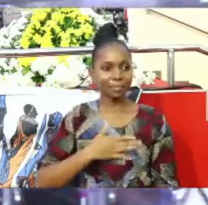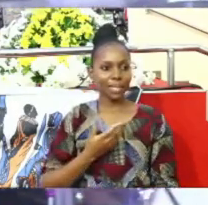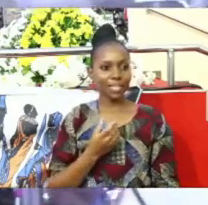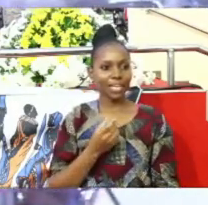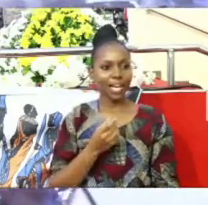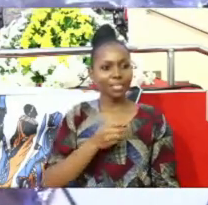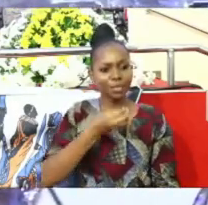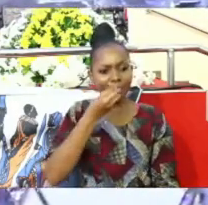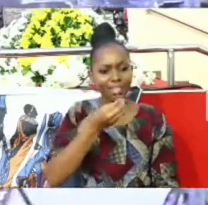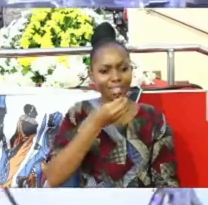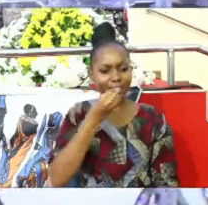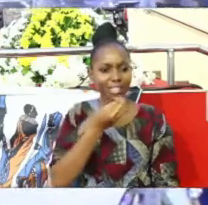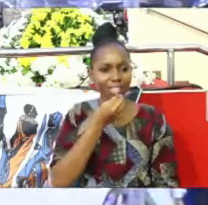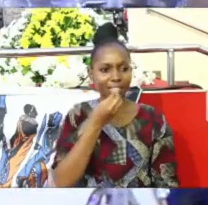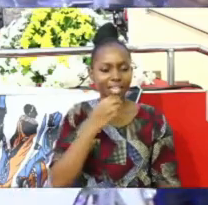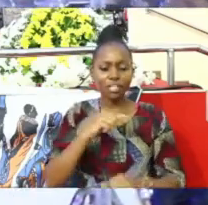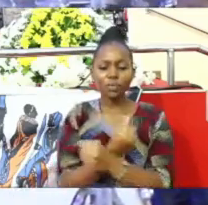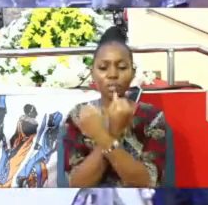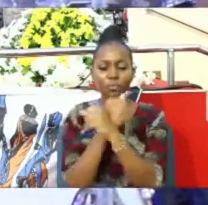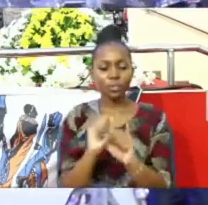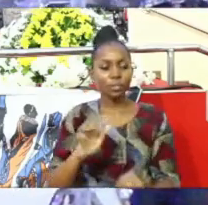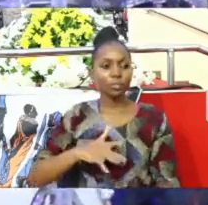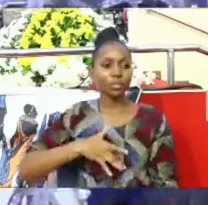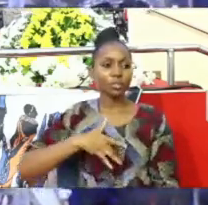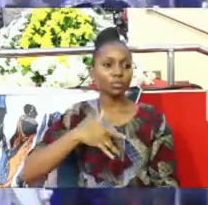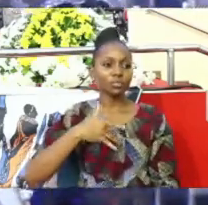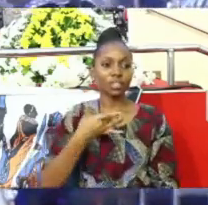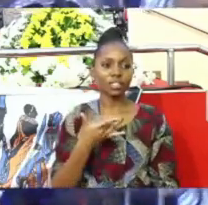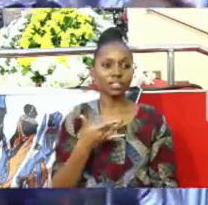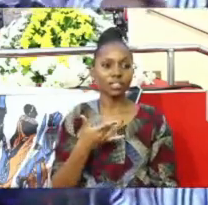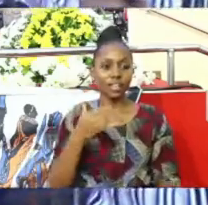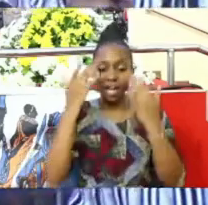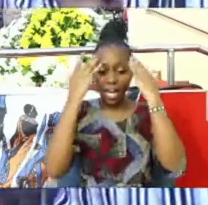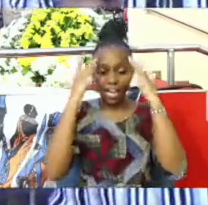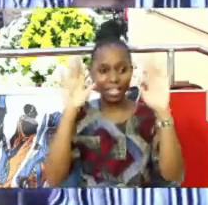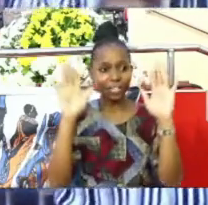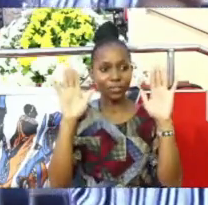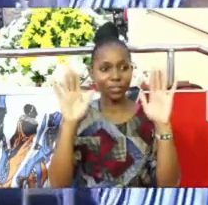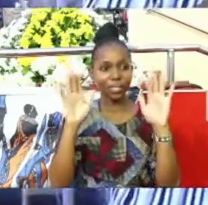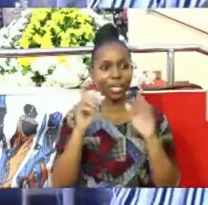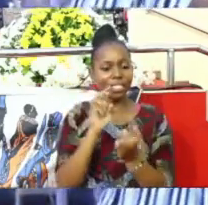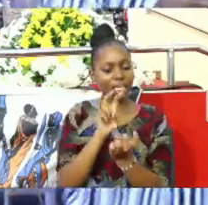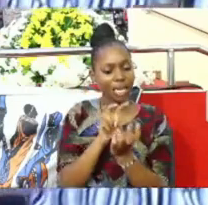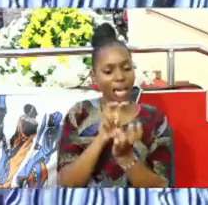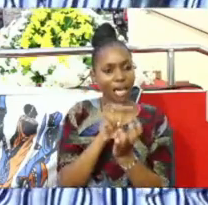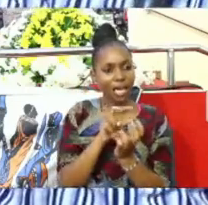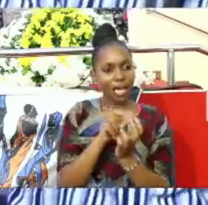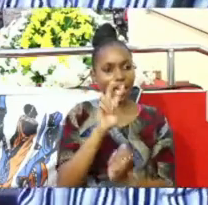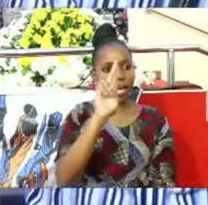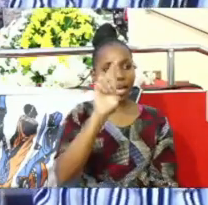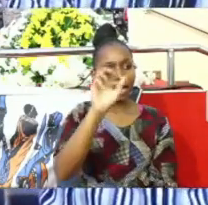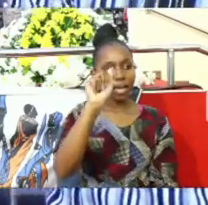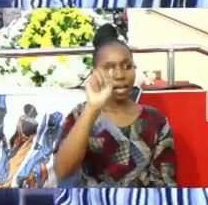even feel. Hata singehisi. I didn't know that rats use a cord. Sikujua kwamba panya wako na